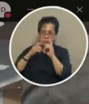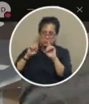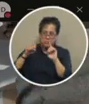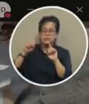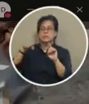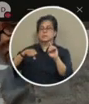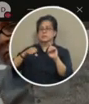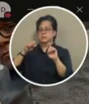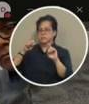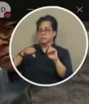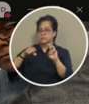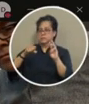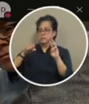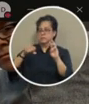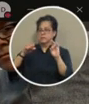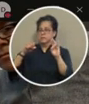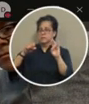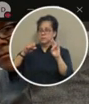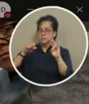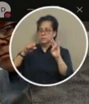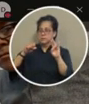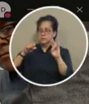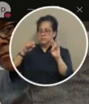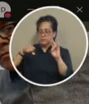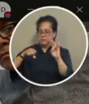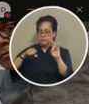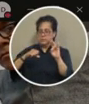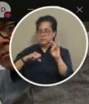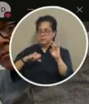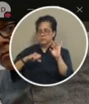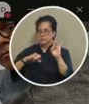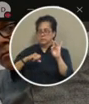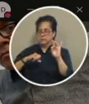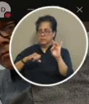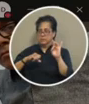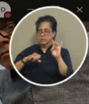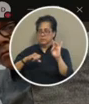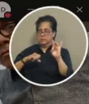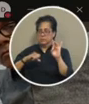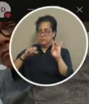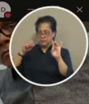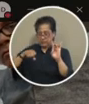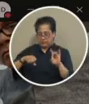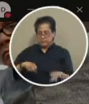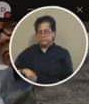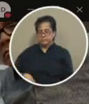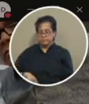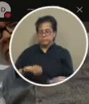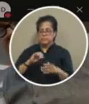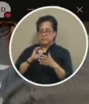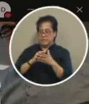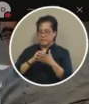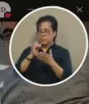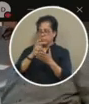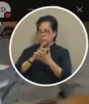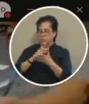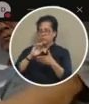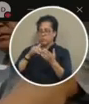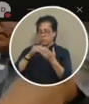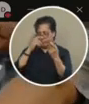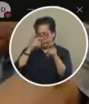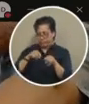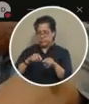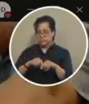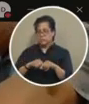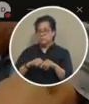Yes. Yes. Rivera, Yes. and Lizarraga. Aye. And that motion passes